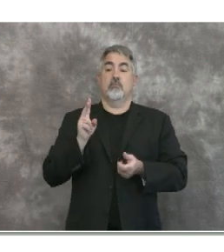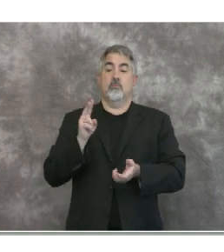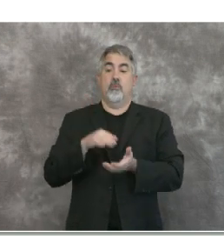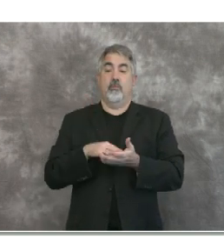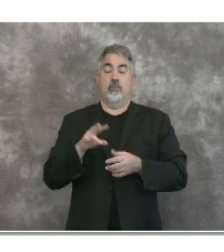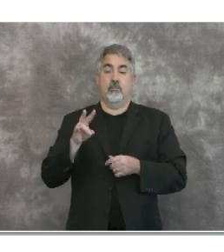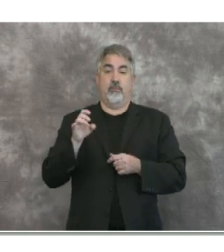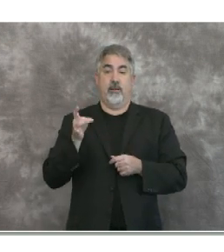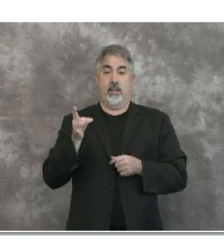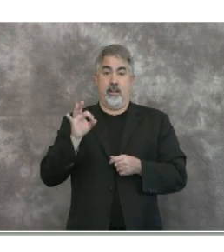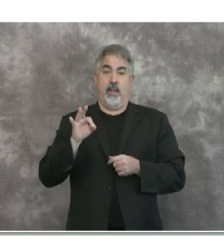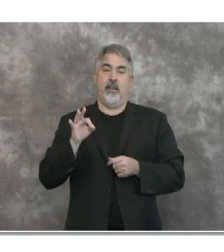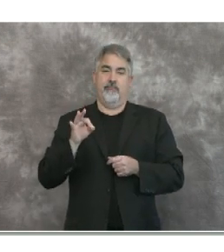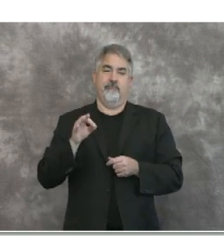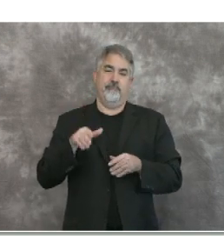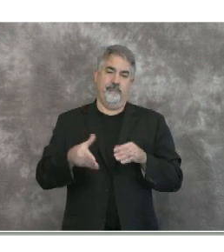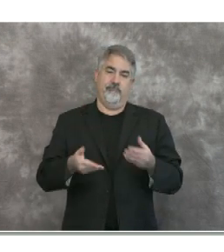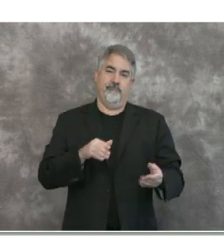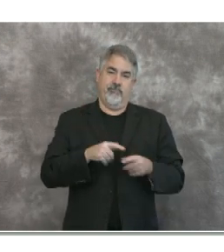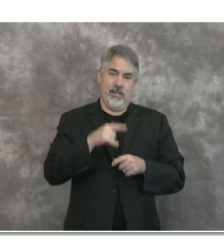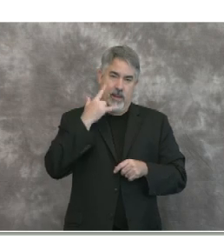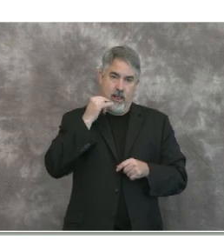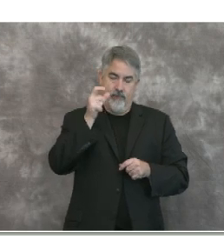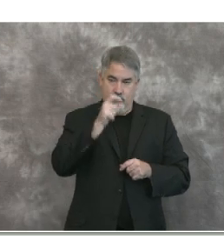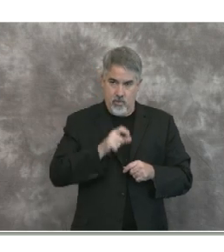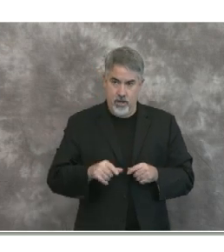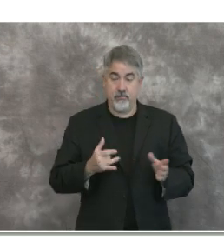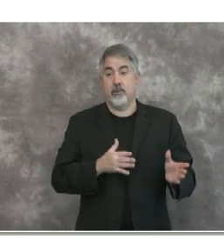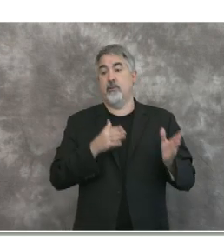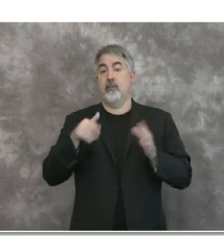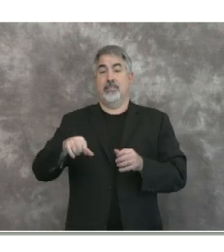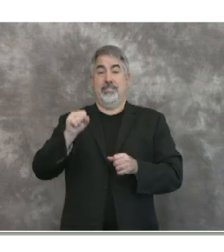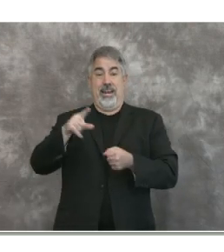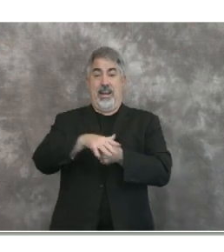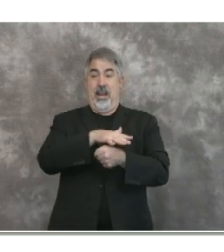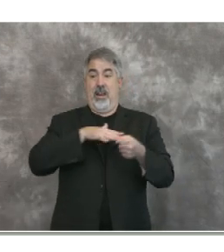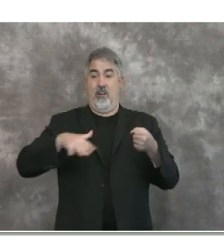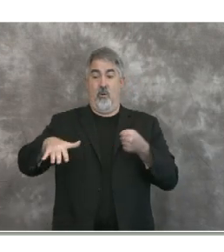2,789 deaths. Today, the County of San Diego is reporting